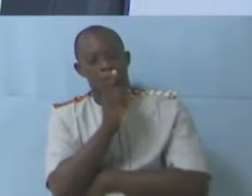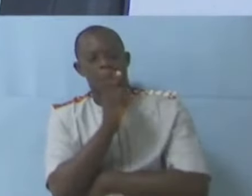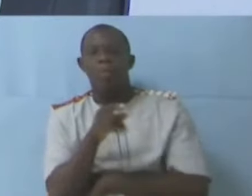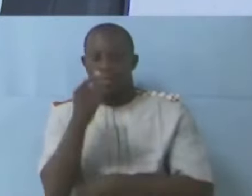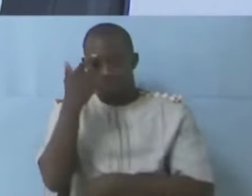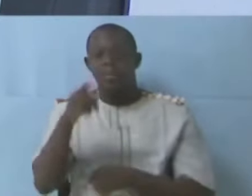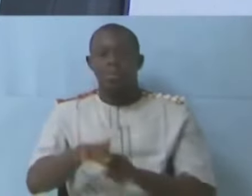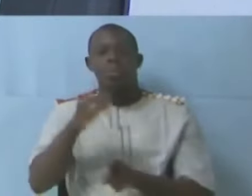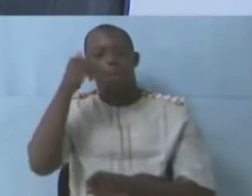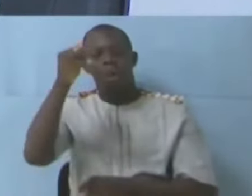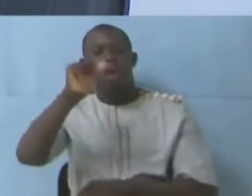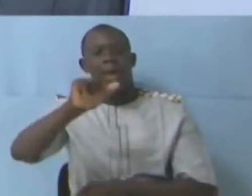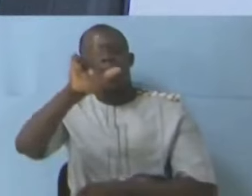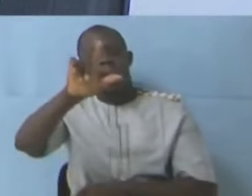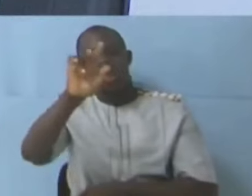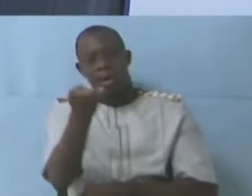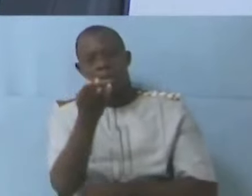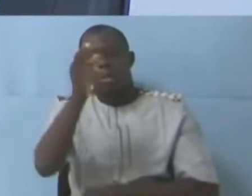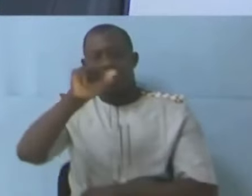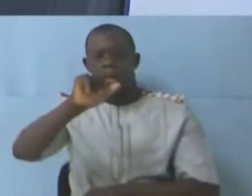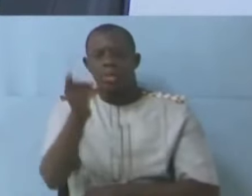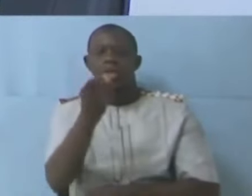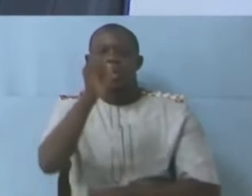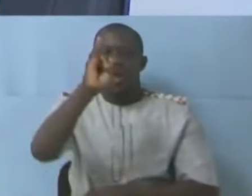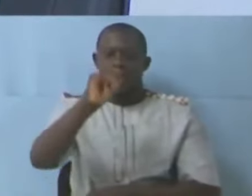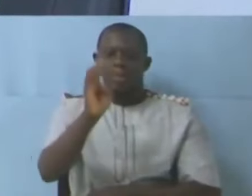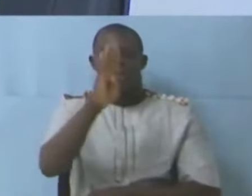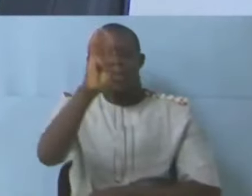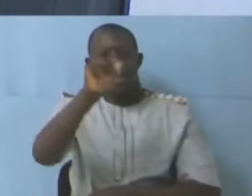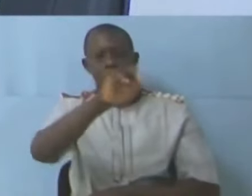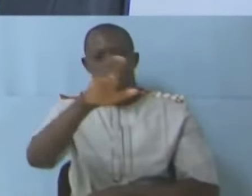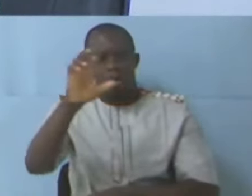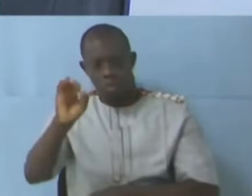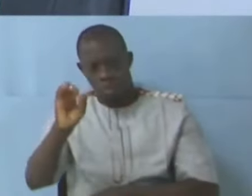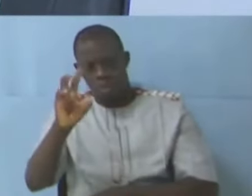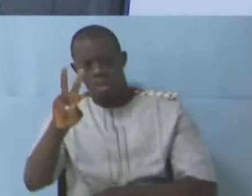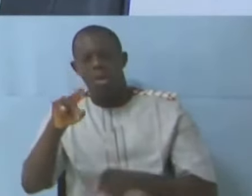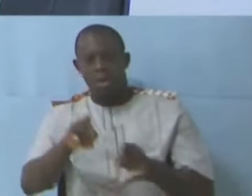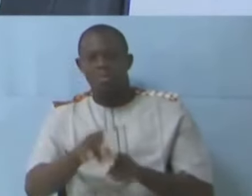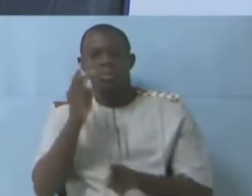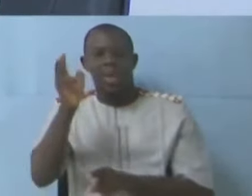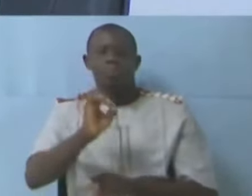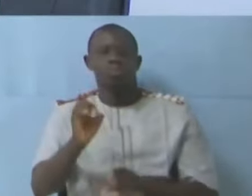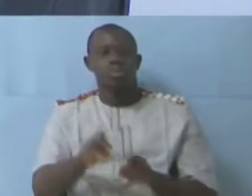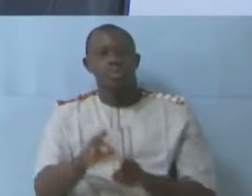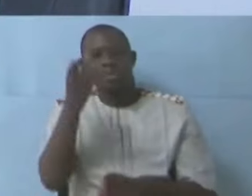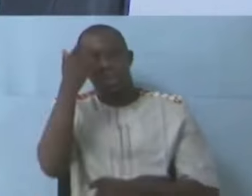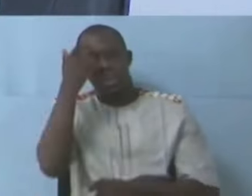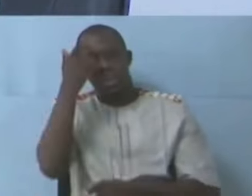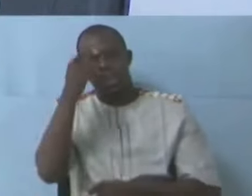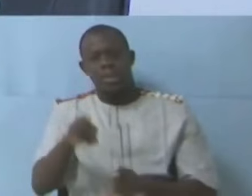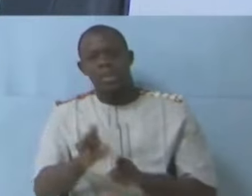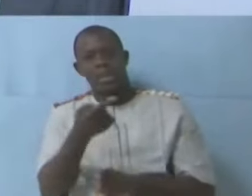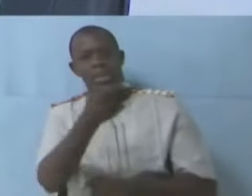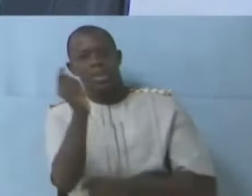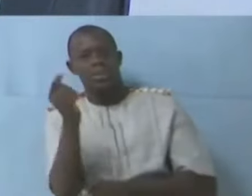ma anyway man gisumako. So Alhaji Baro dal start to have another mind dal di jam fa nañ dal ba pare.